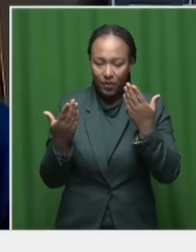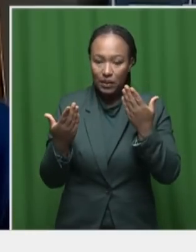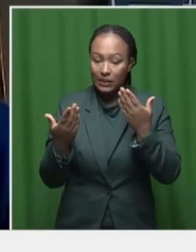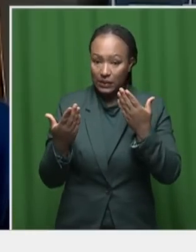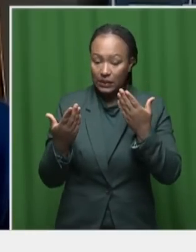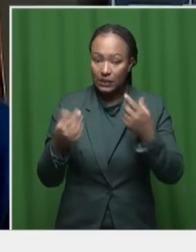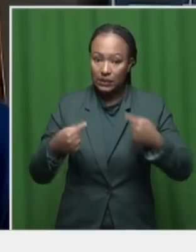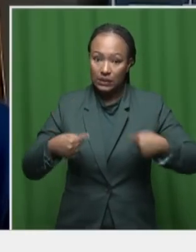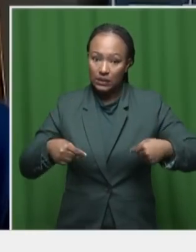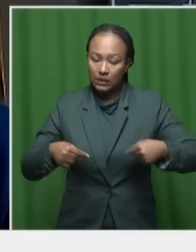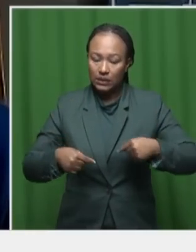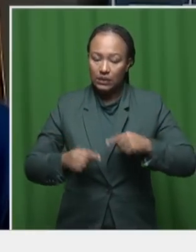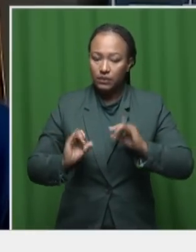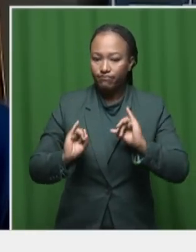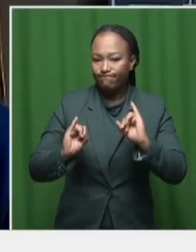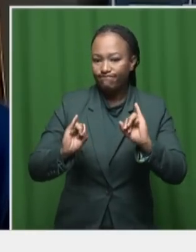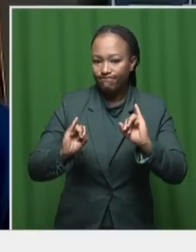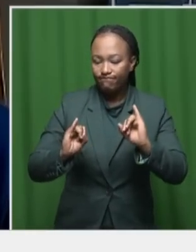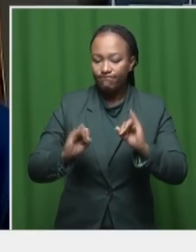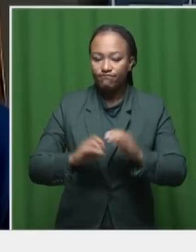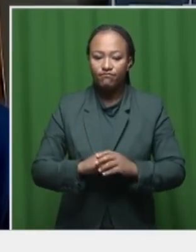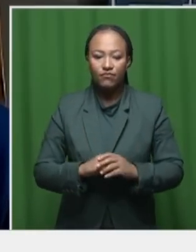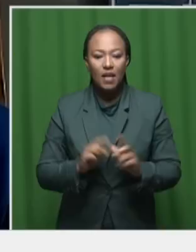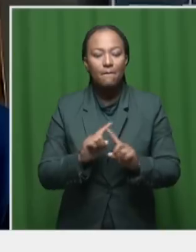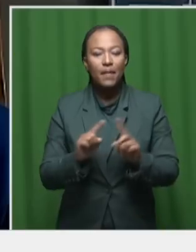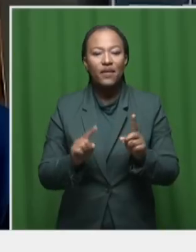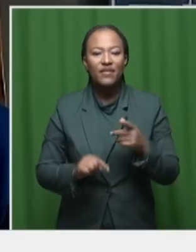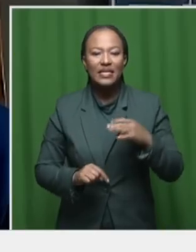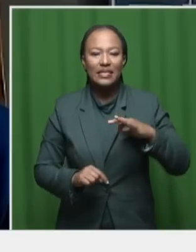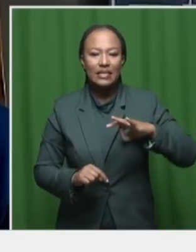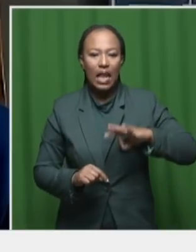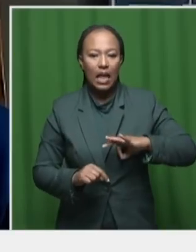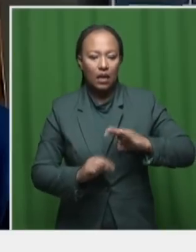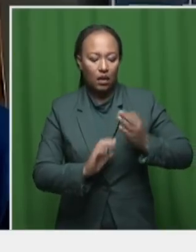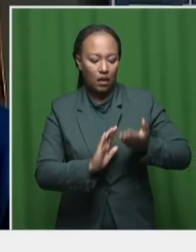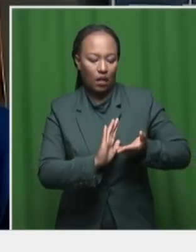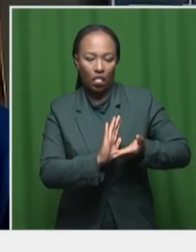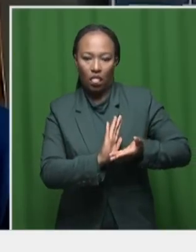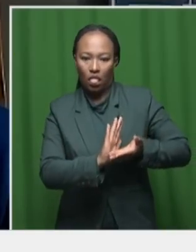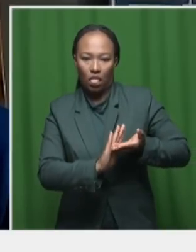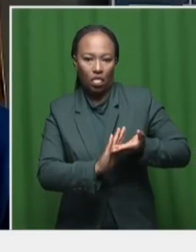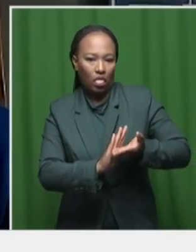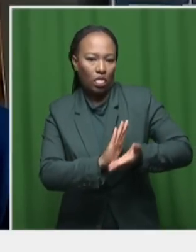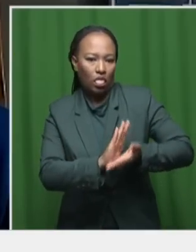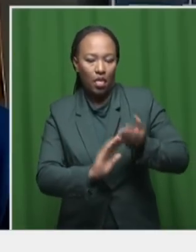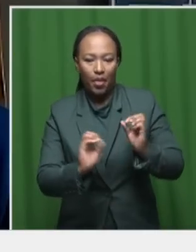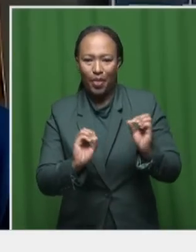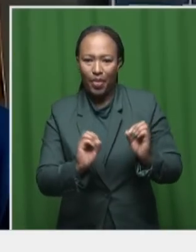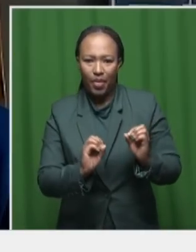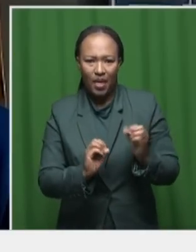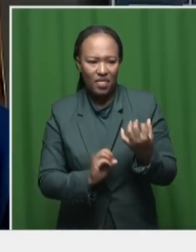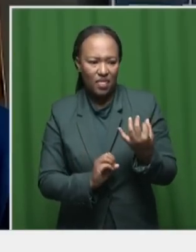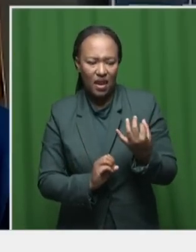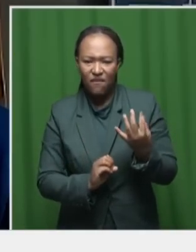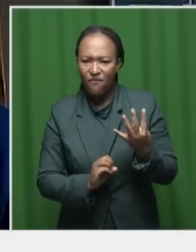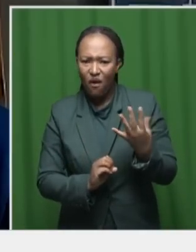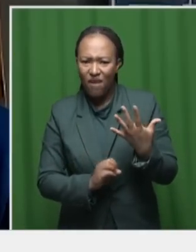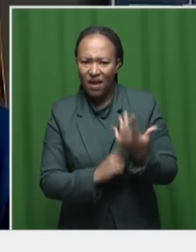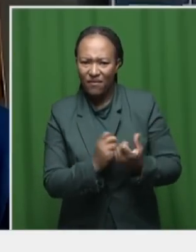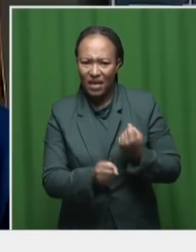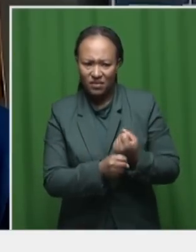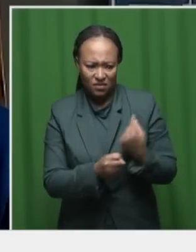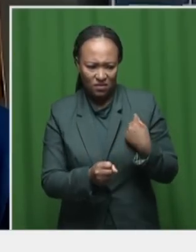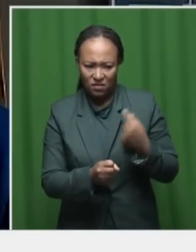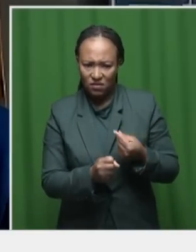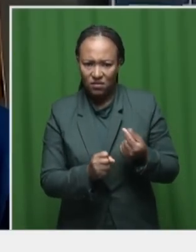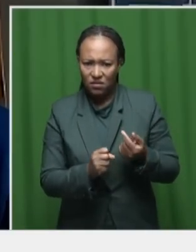then, if you haven't had a salary increase in 3, 4, 5 years, and the